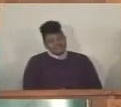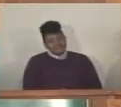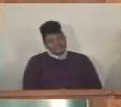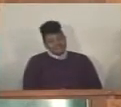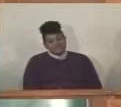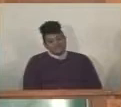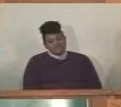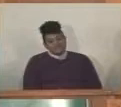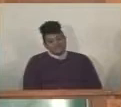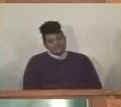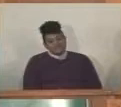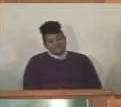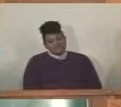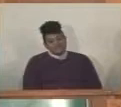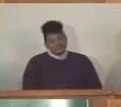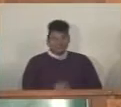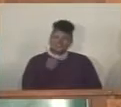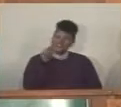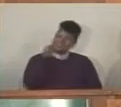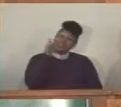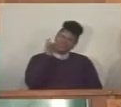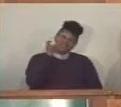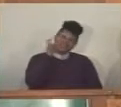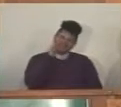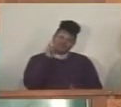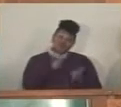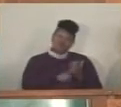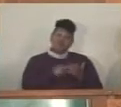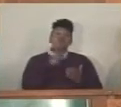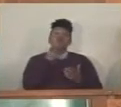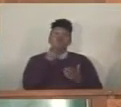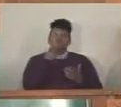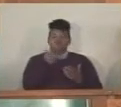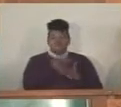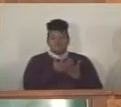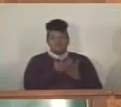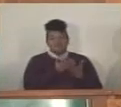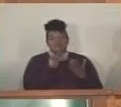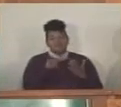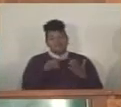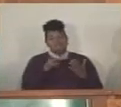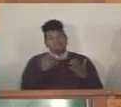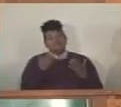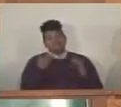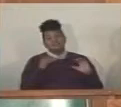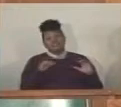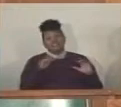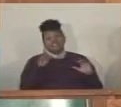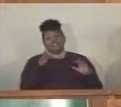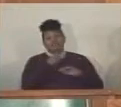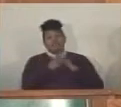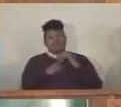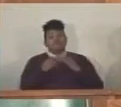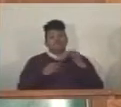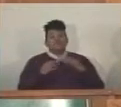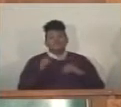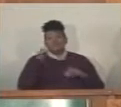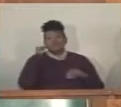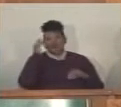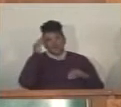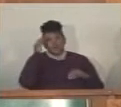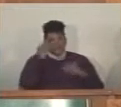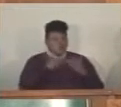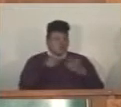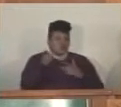ought not to have been made. So you're inviting that person now, that accused,